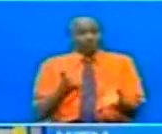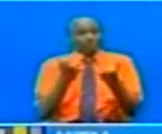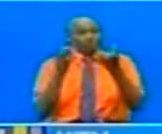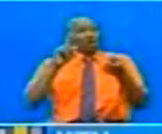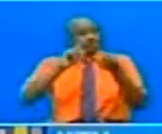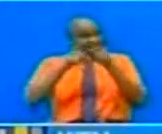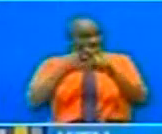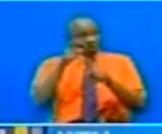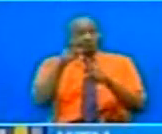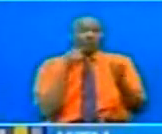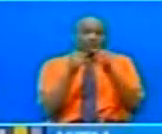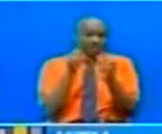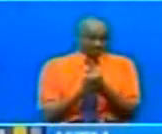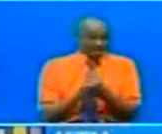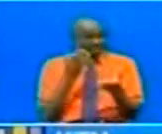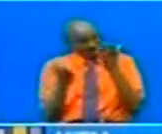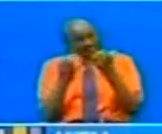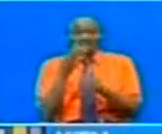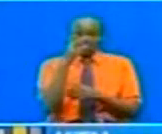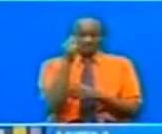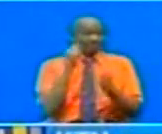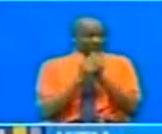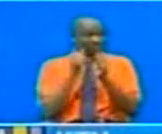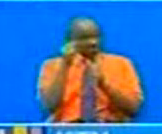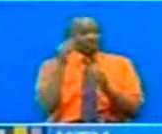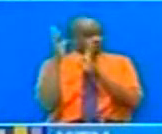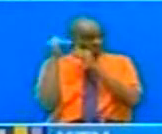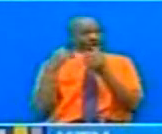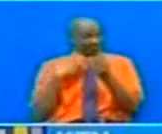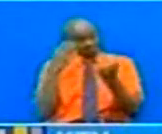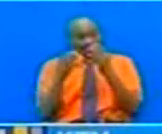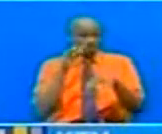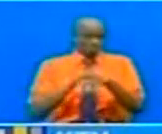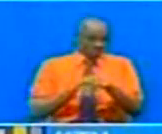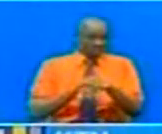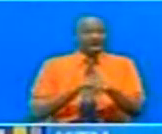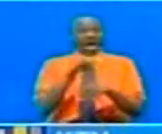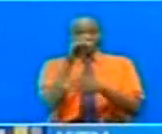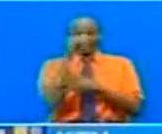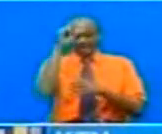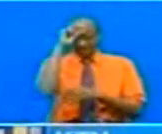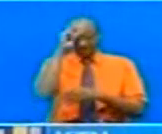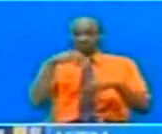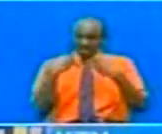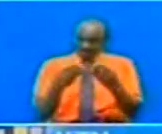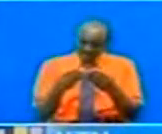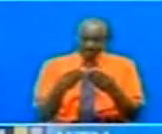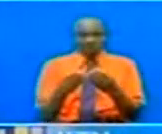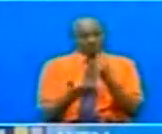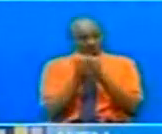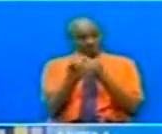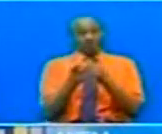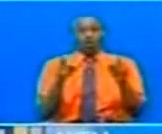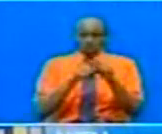the game. They hope that 2015 will be a fruitful year and are asking the government to step in and give them audience, just as they